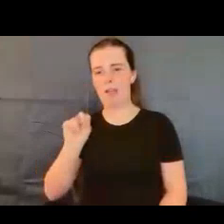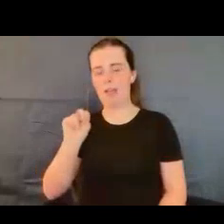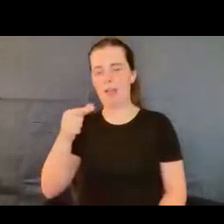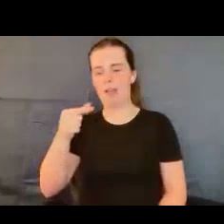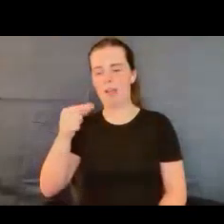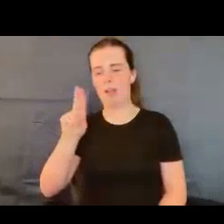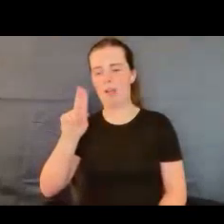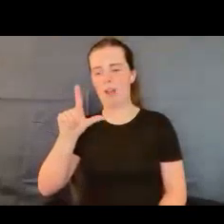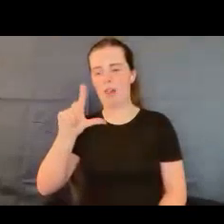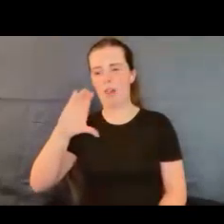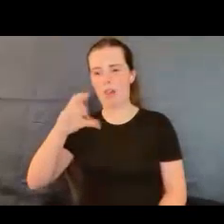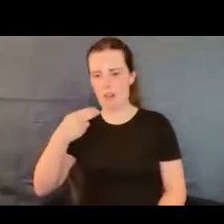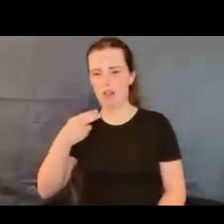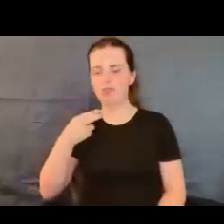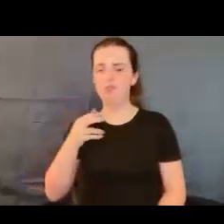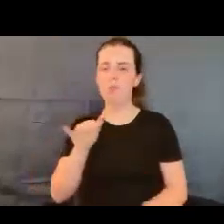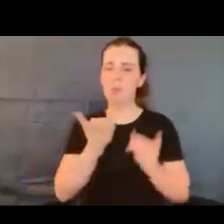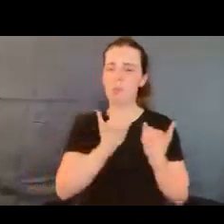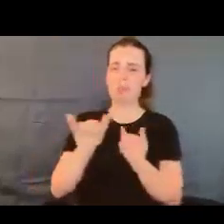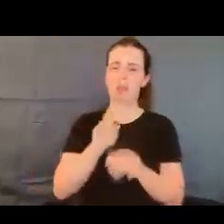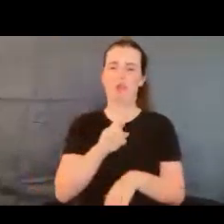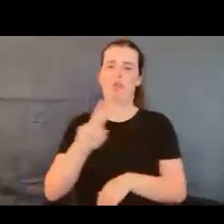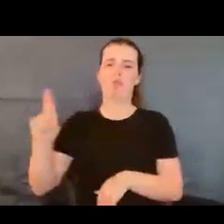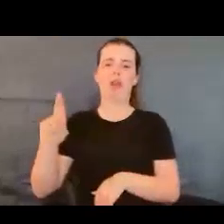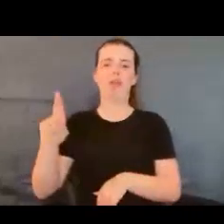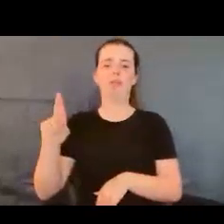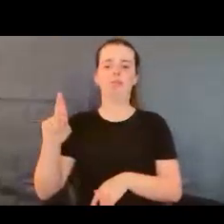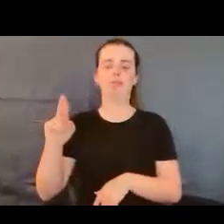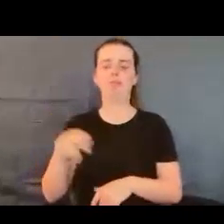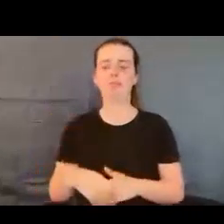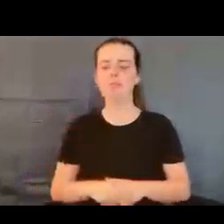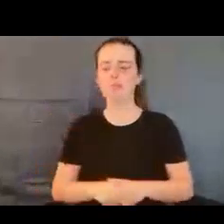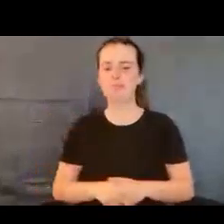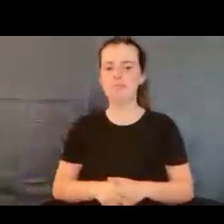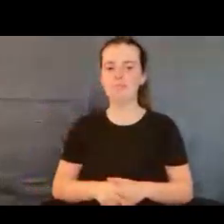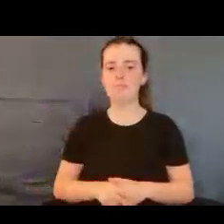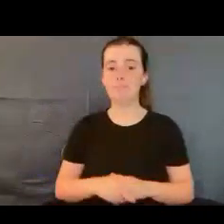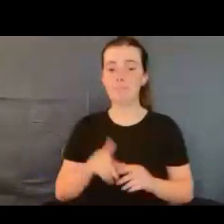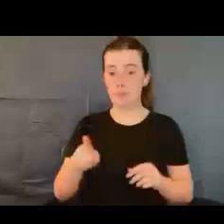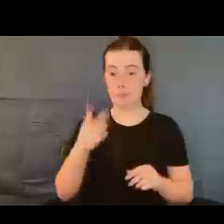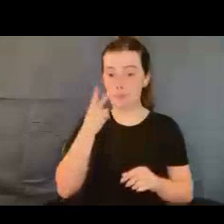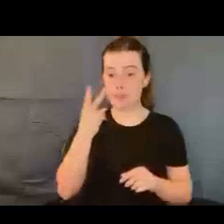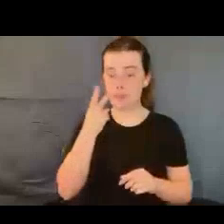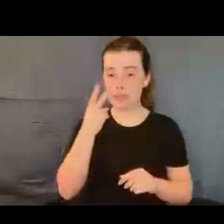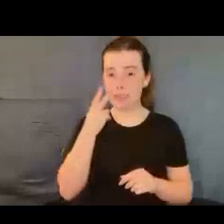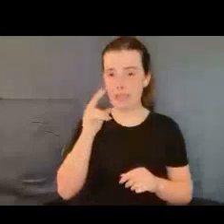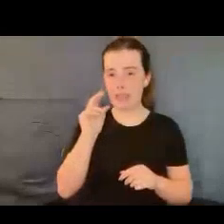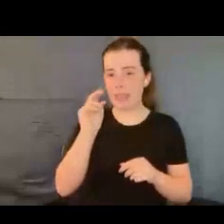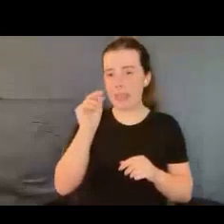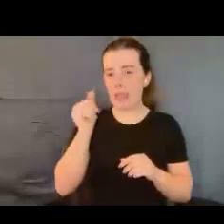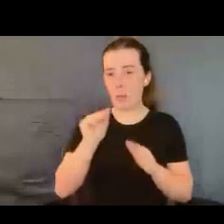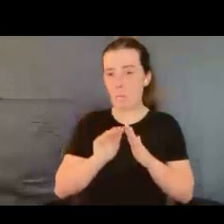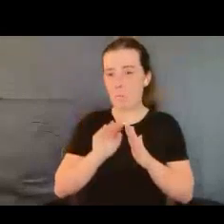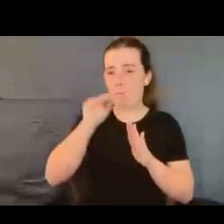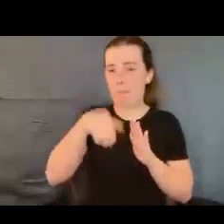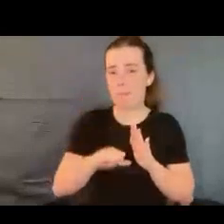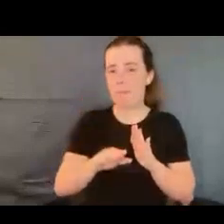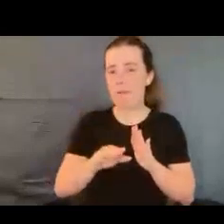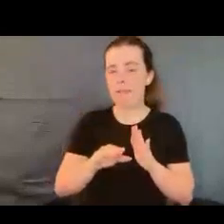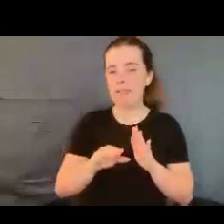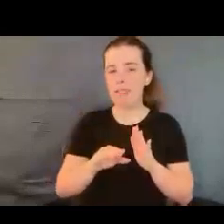gondola. One thing that's noteworthy though is that the little bump, like what I said was the steep descent on the way down from Gad to